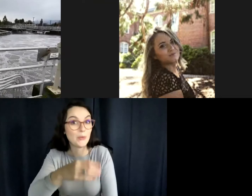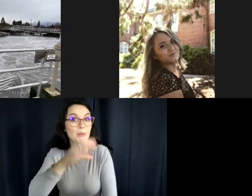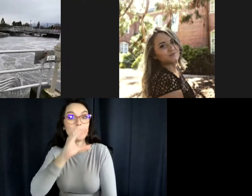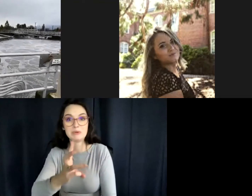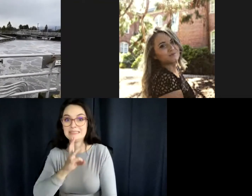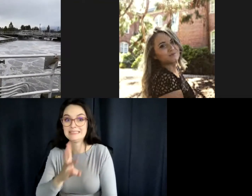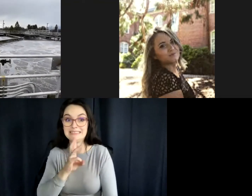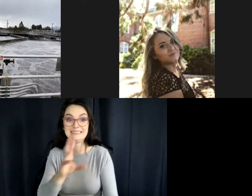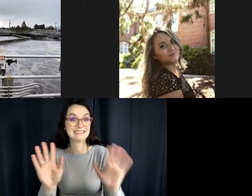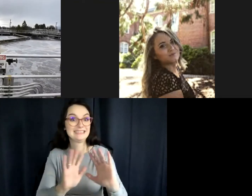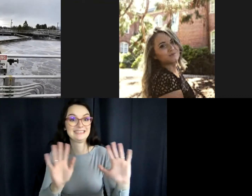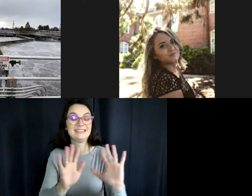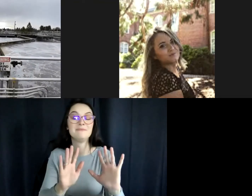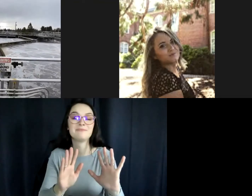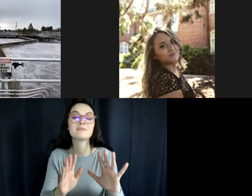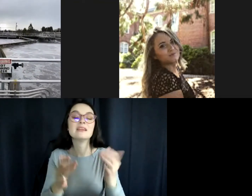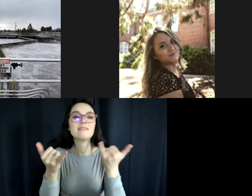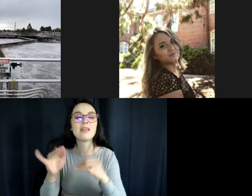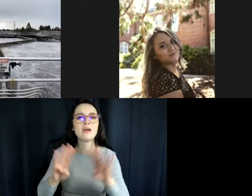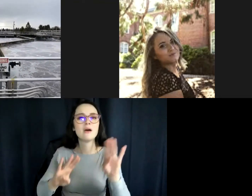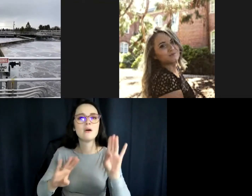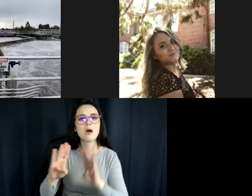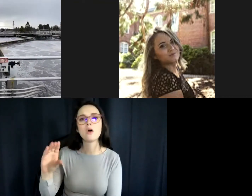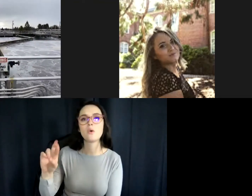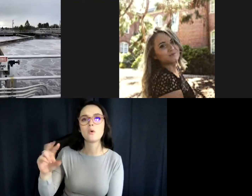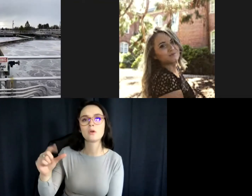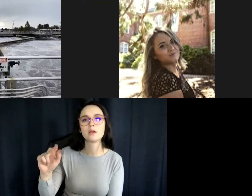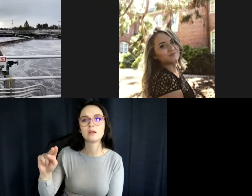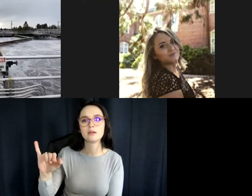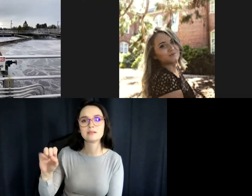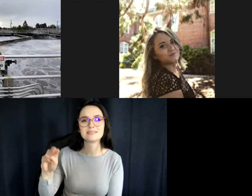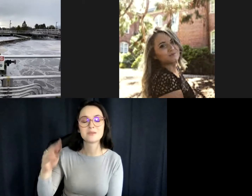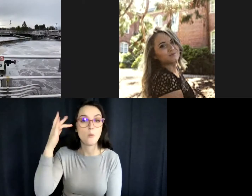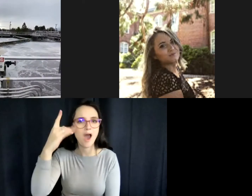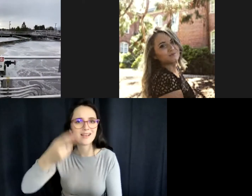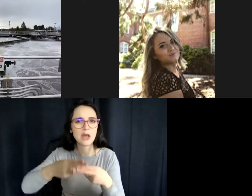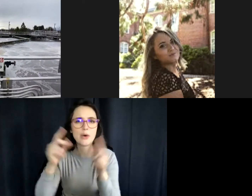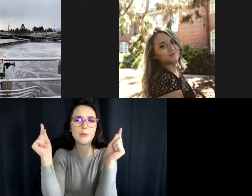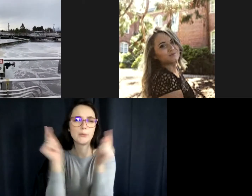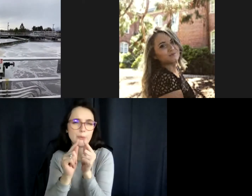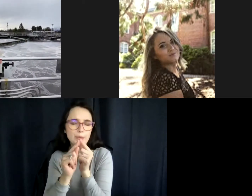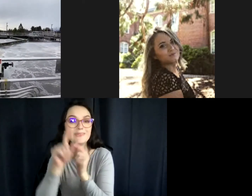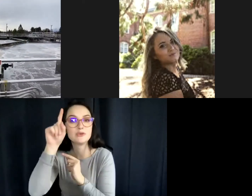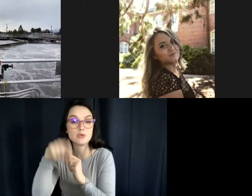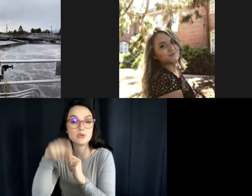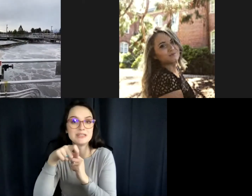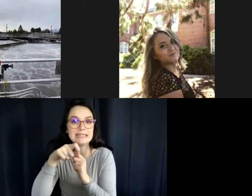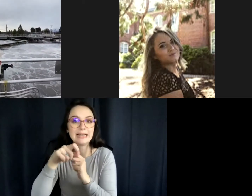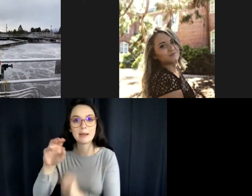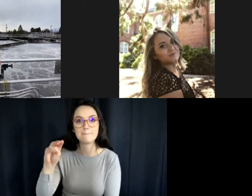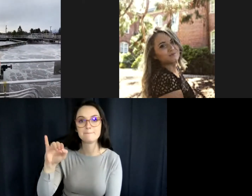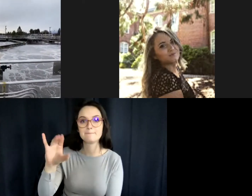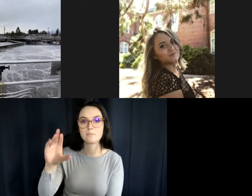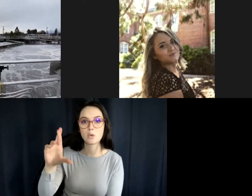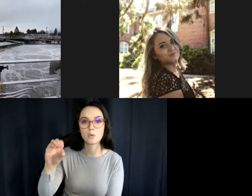That's what these blowers way at the end are. Those big fans, those are blowers. Okay. And